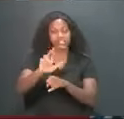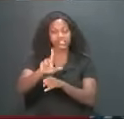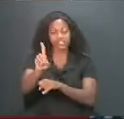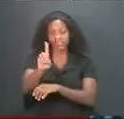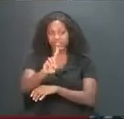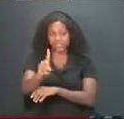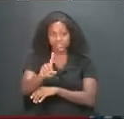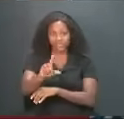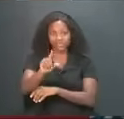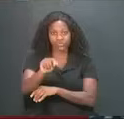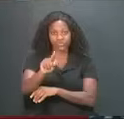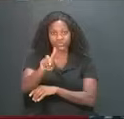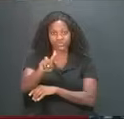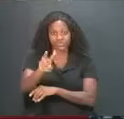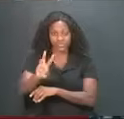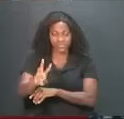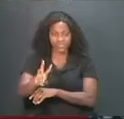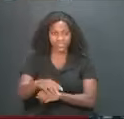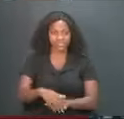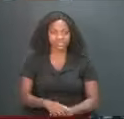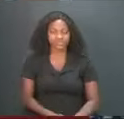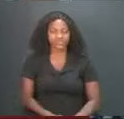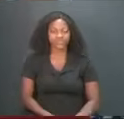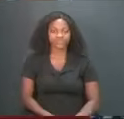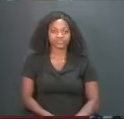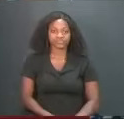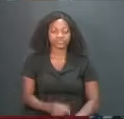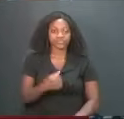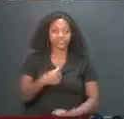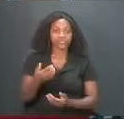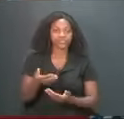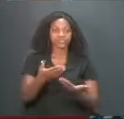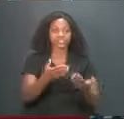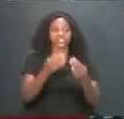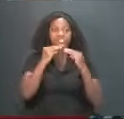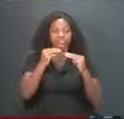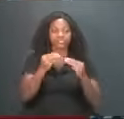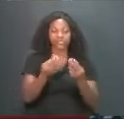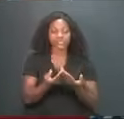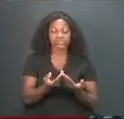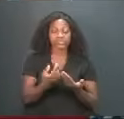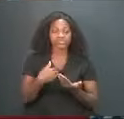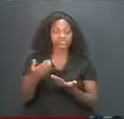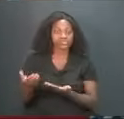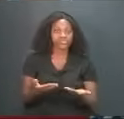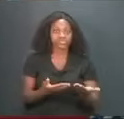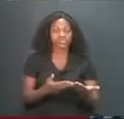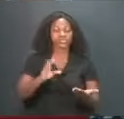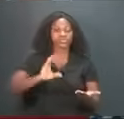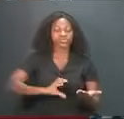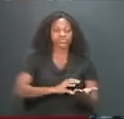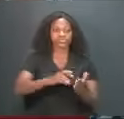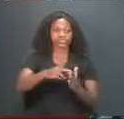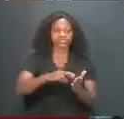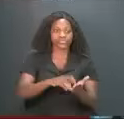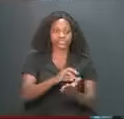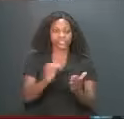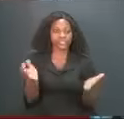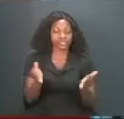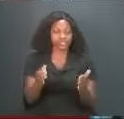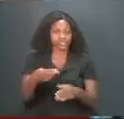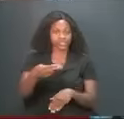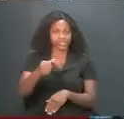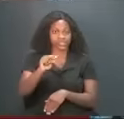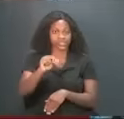December 2026. Mr. Speaker, in moving the motion, I wish to present the report of the committee. I urge Hansard